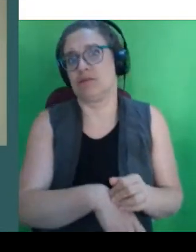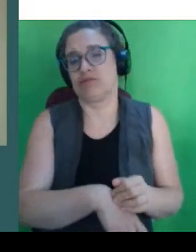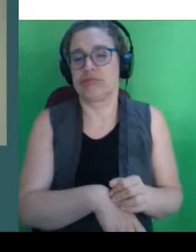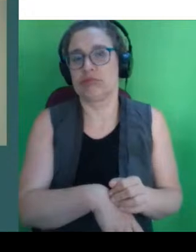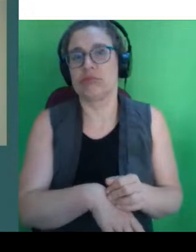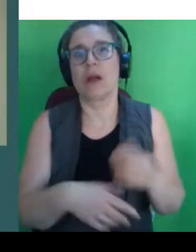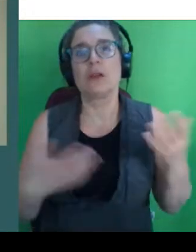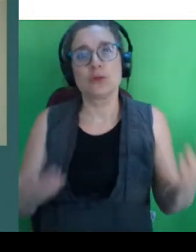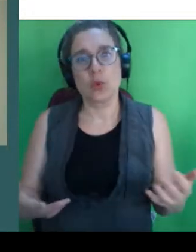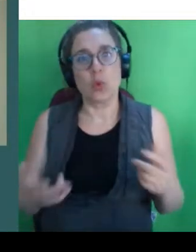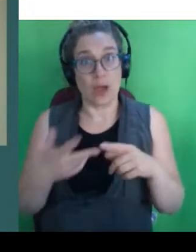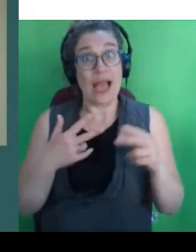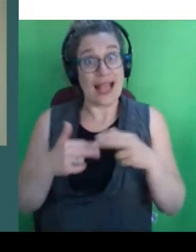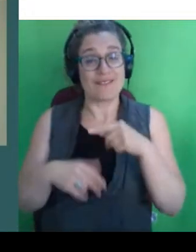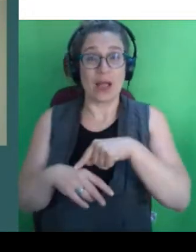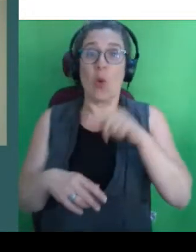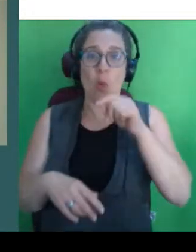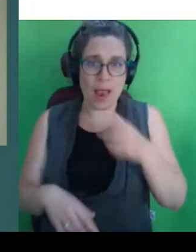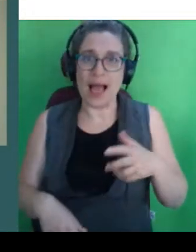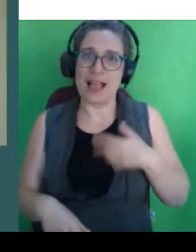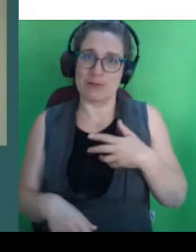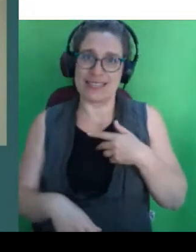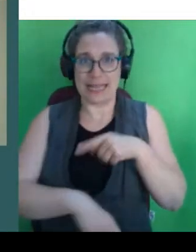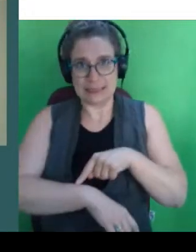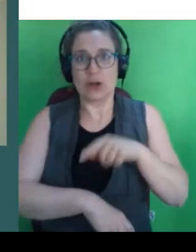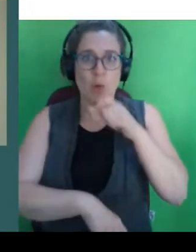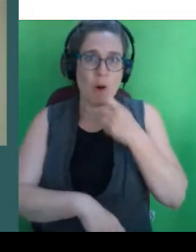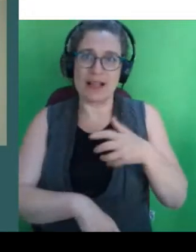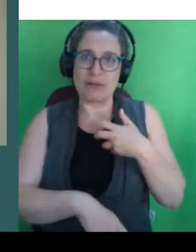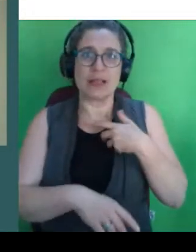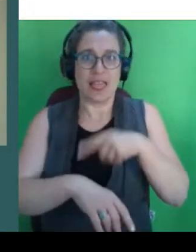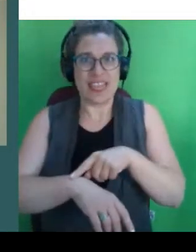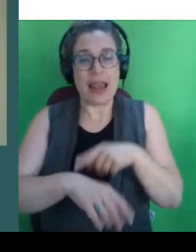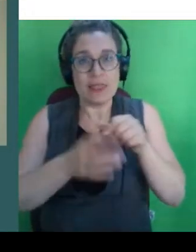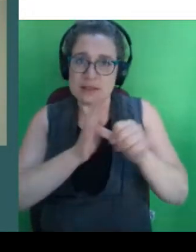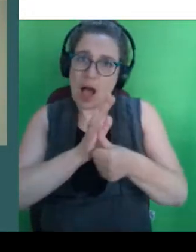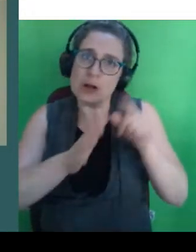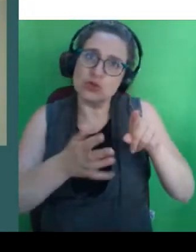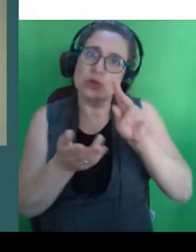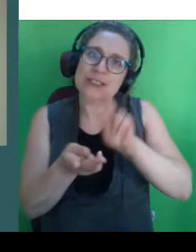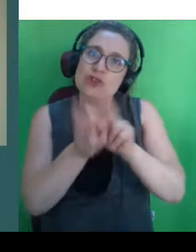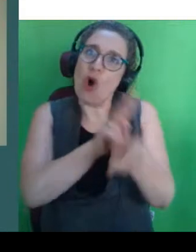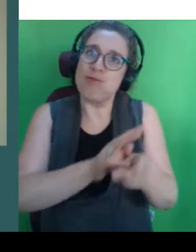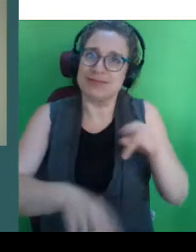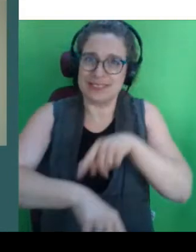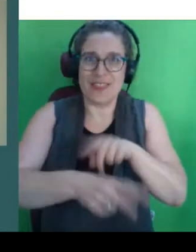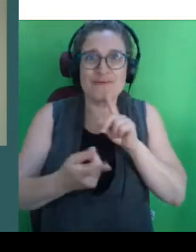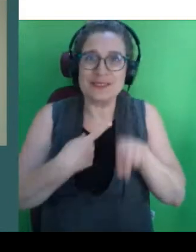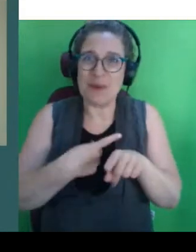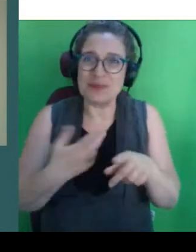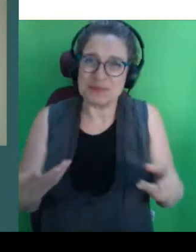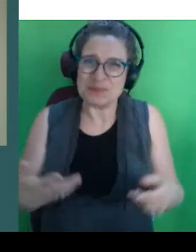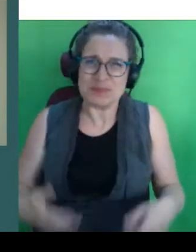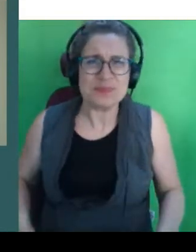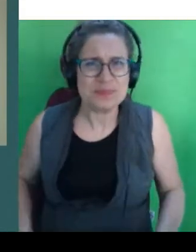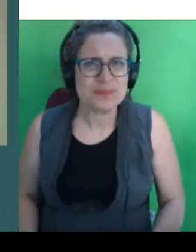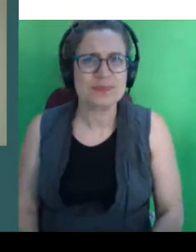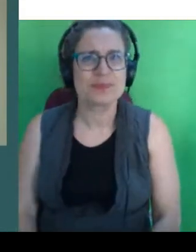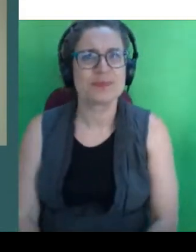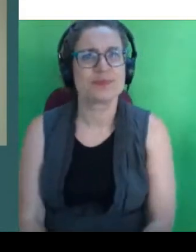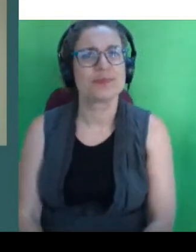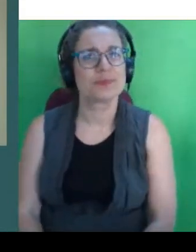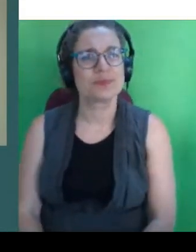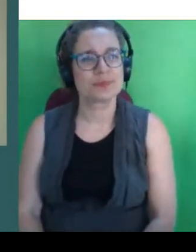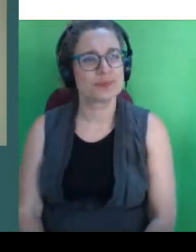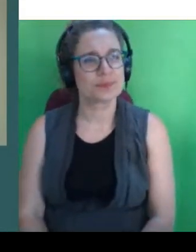to be irritating, then it's going to be difficult to interpret. Thank you. And for your